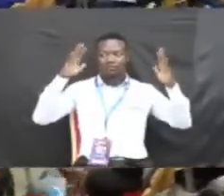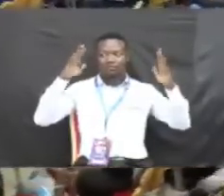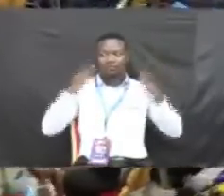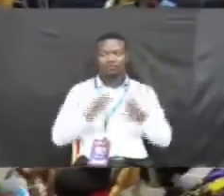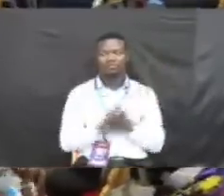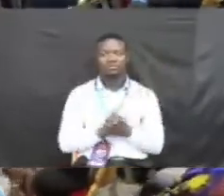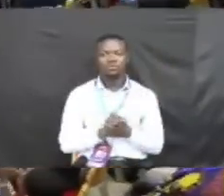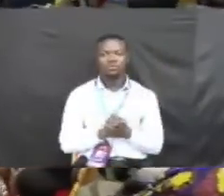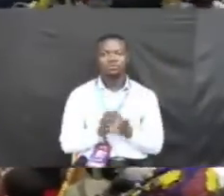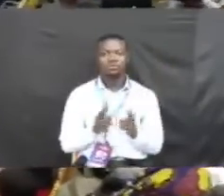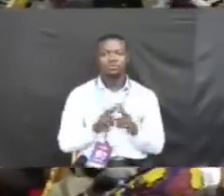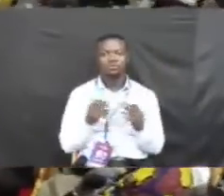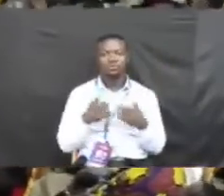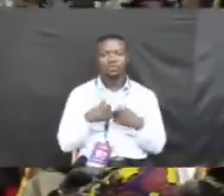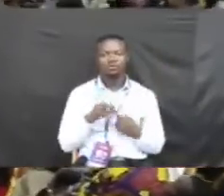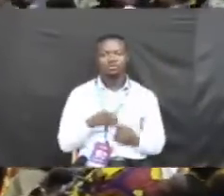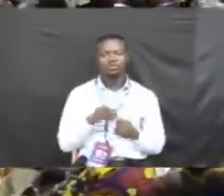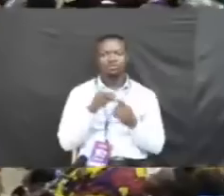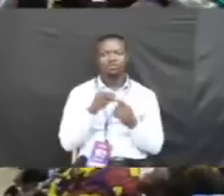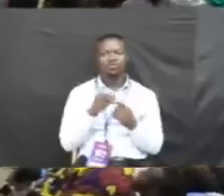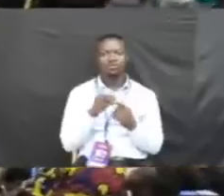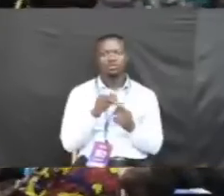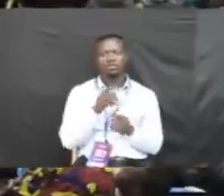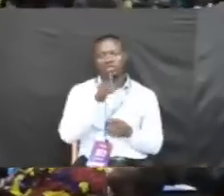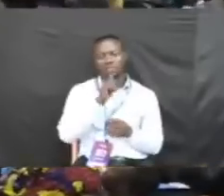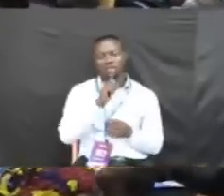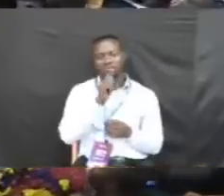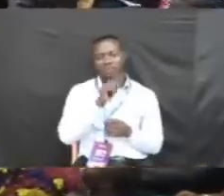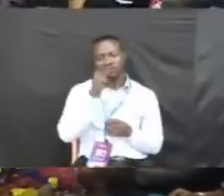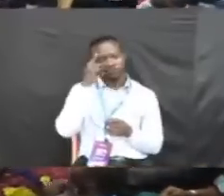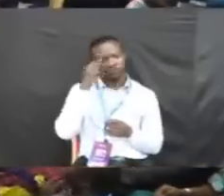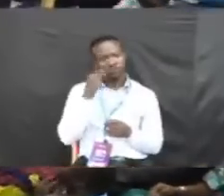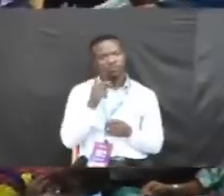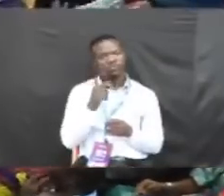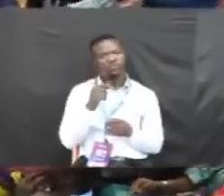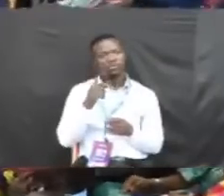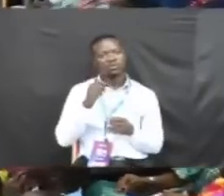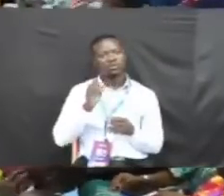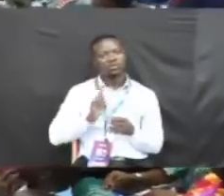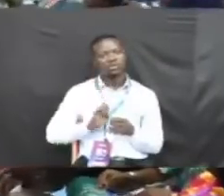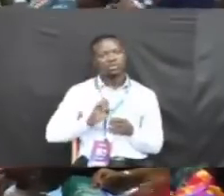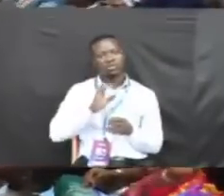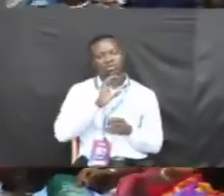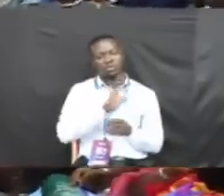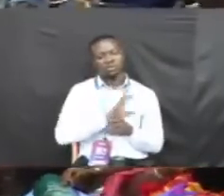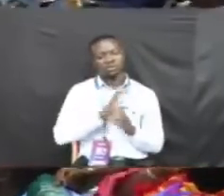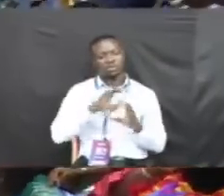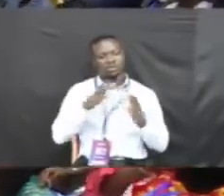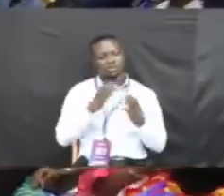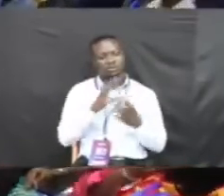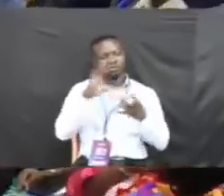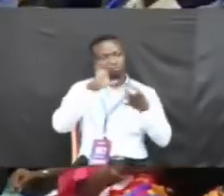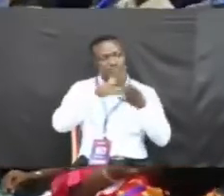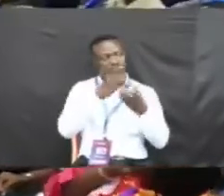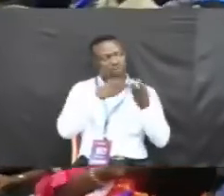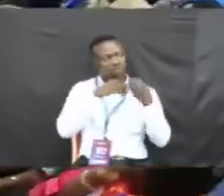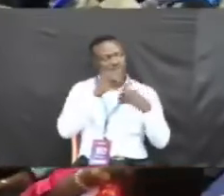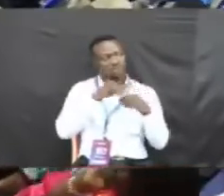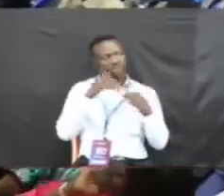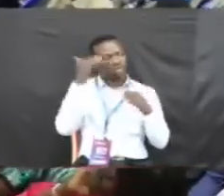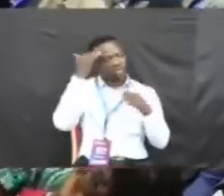So you have special lunch this afternoon with executive council members and the heads of